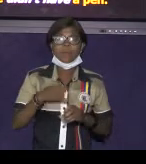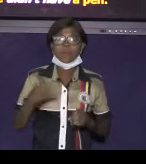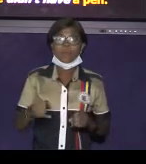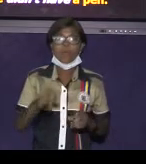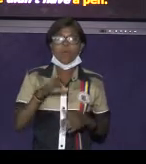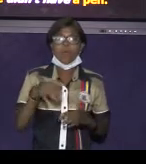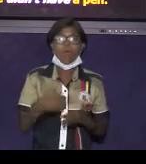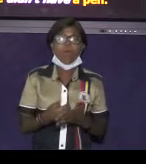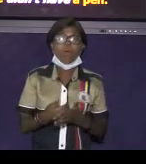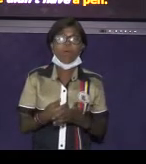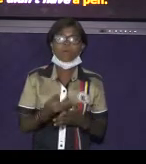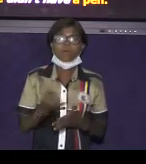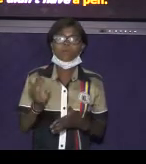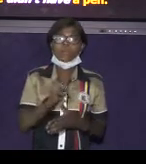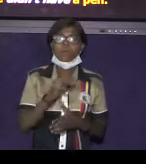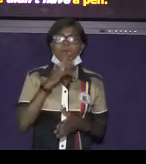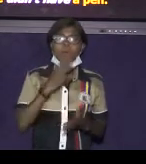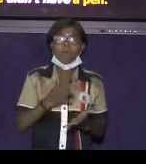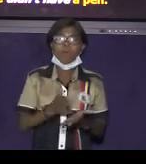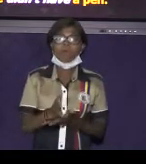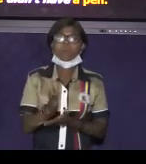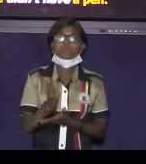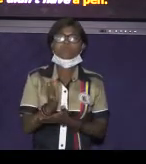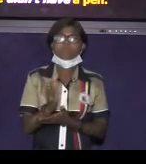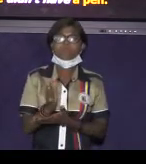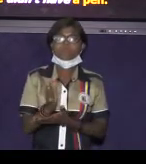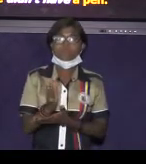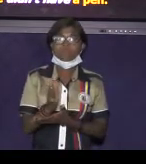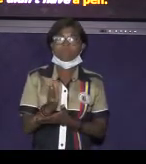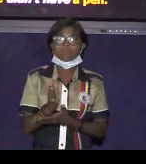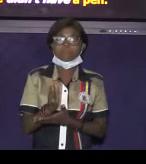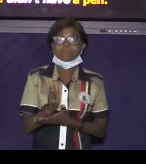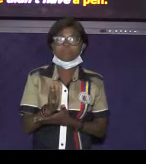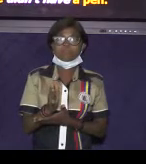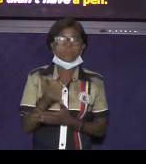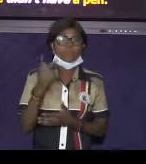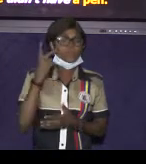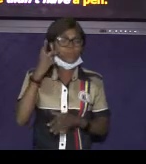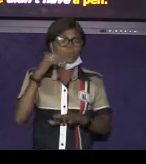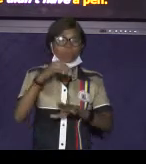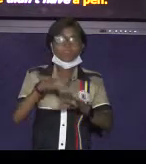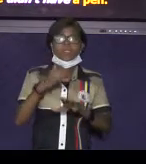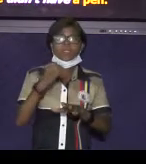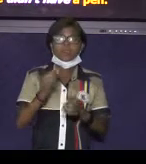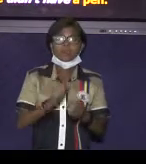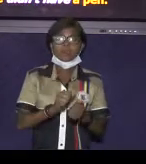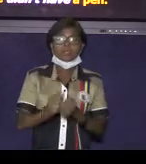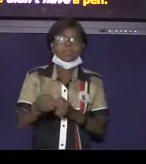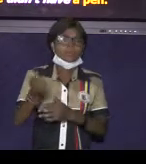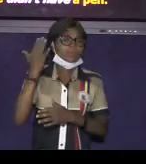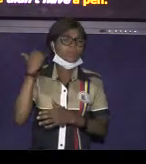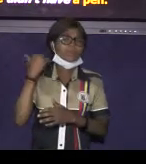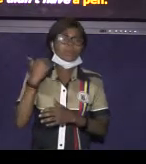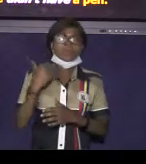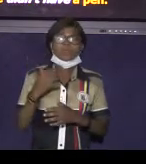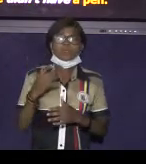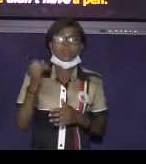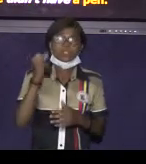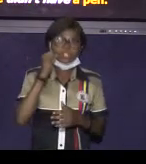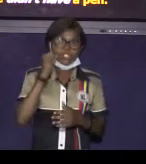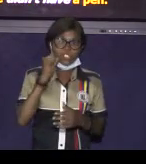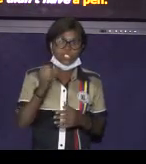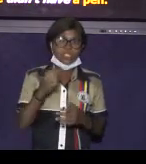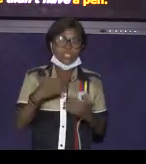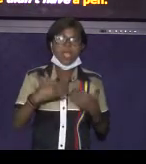All the three are correct. Then, looking at the past tense form, she had a pen. In the simple